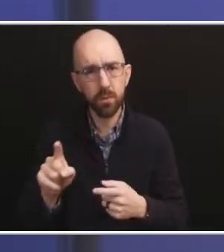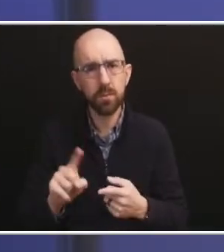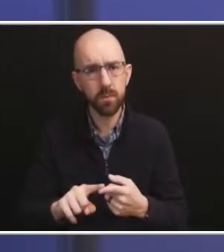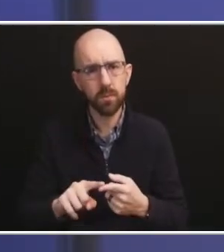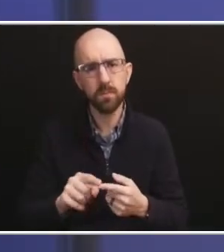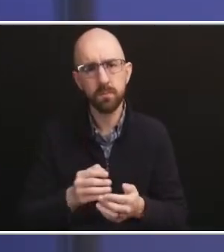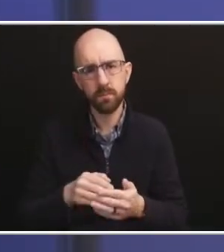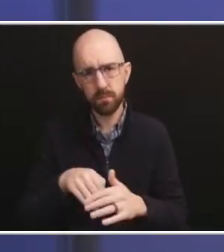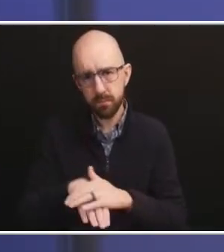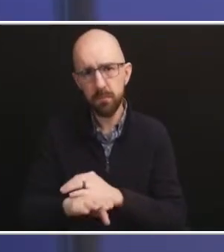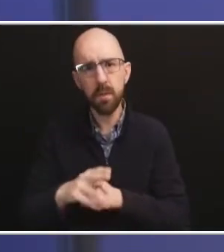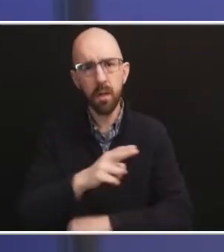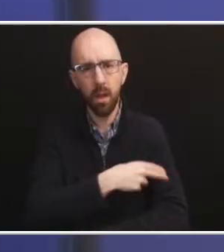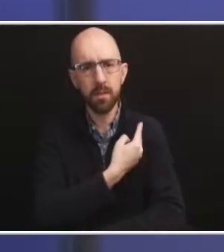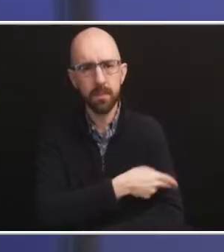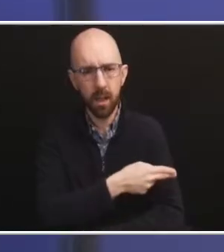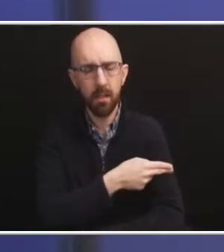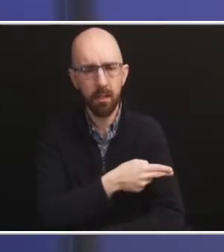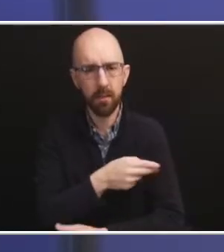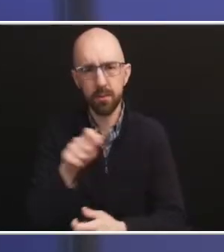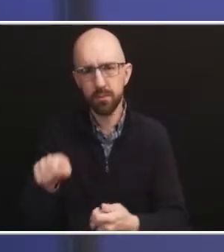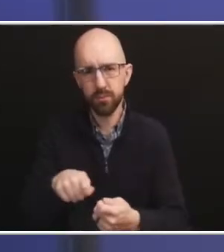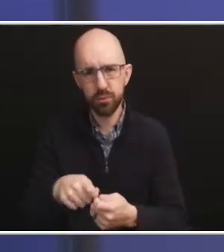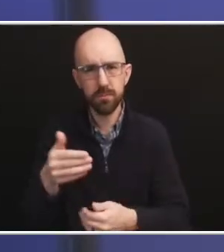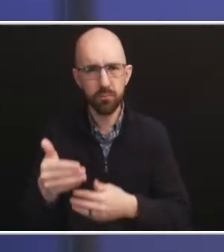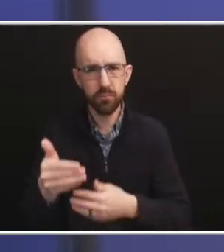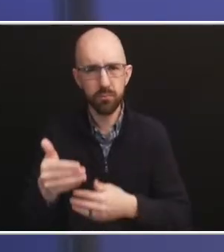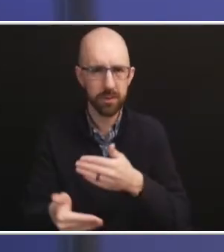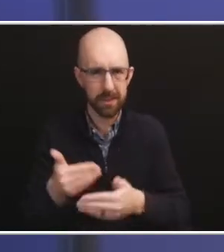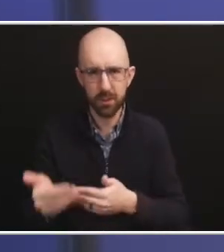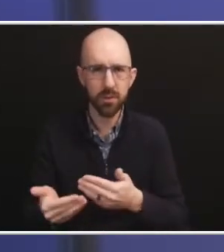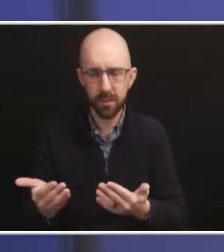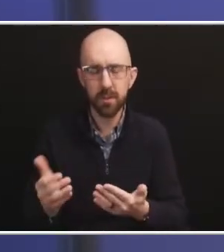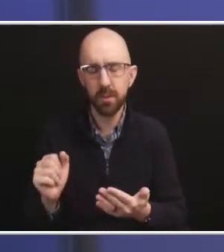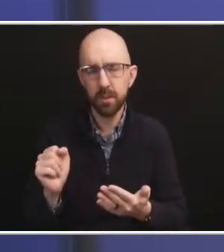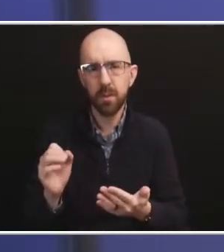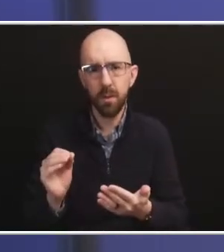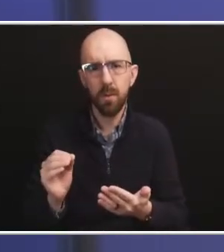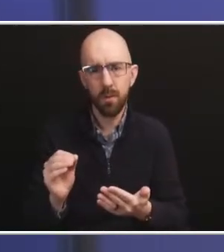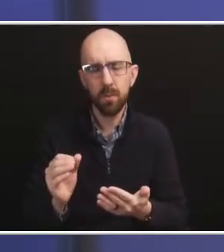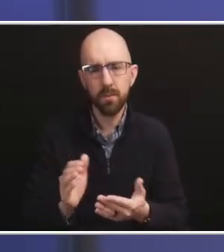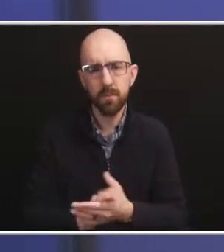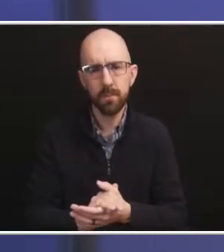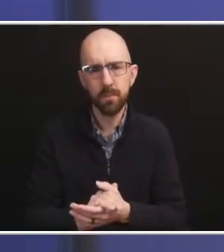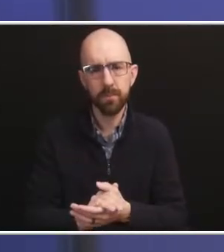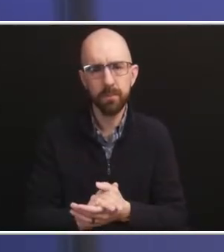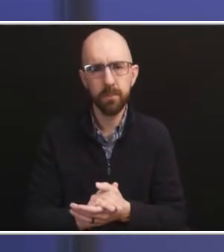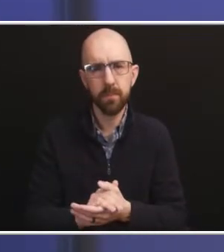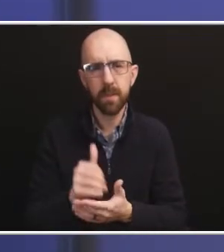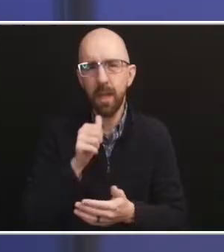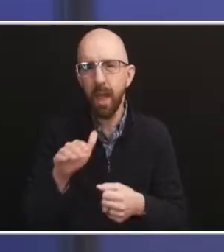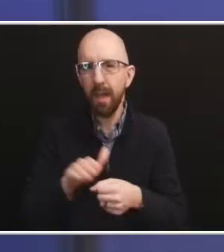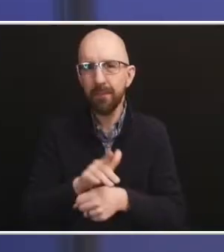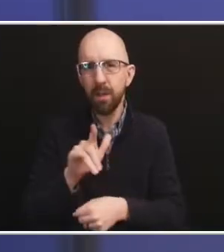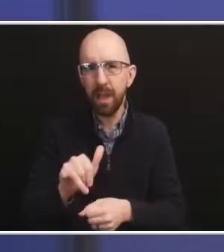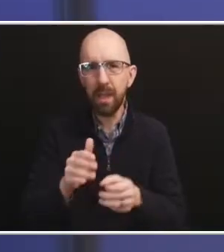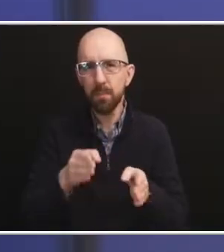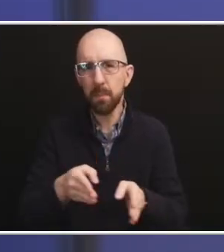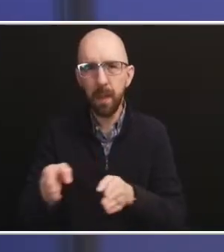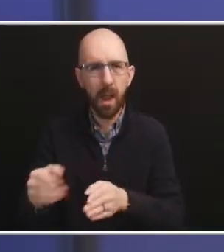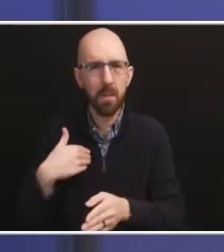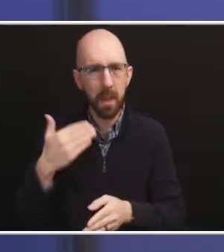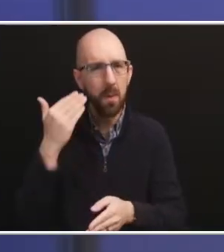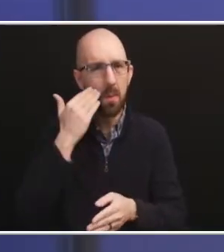hospital and certain procedures. So I wasn't fully prepared, but I kind of knew what was going